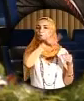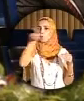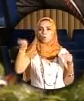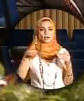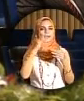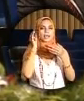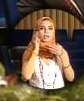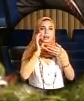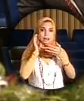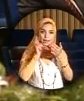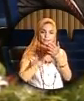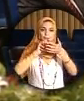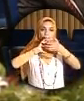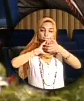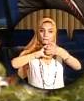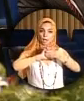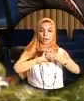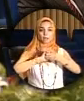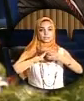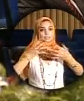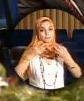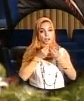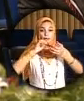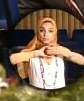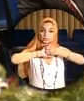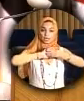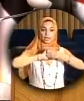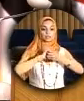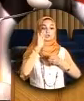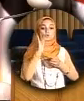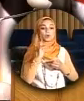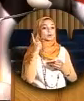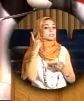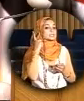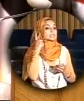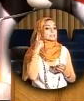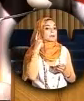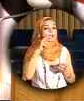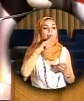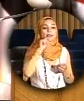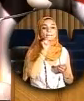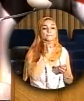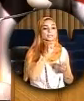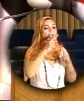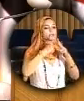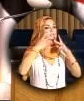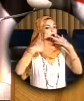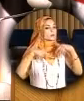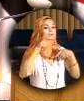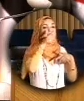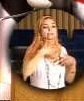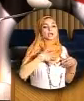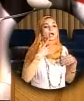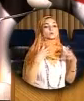their insights, their ideas, and their solutions into our policies and initiatives. In my capacity